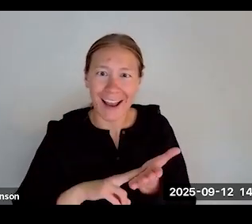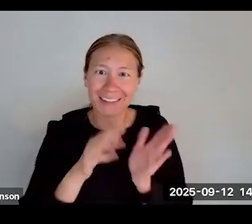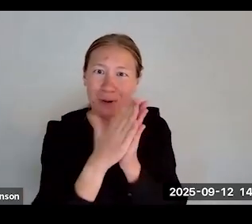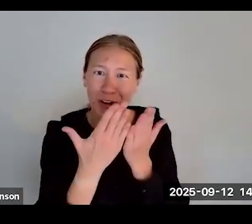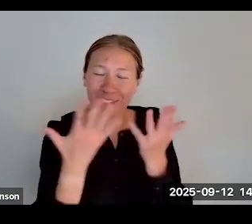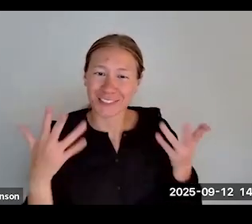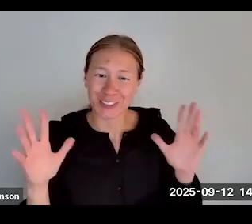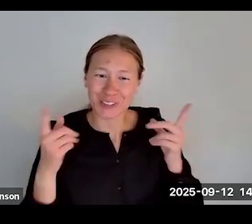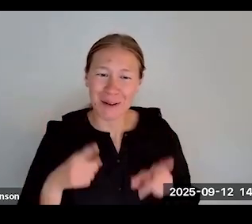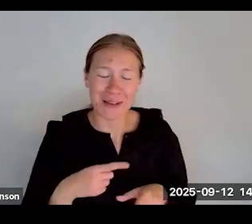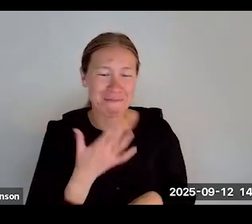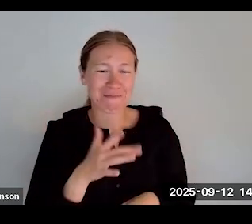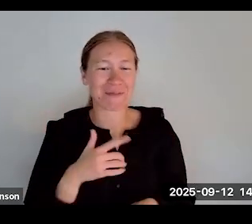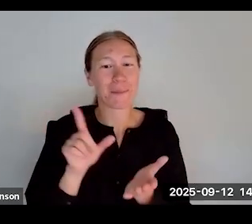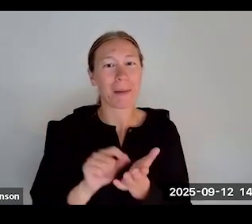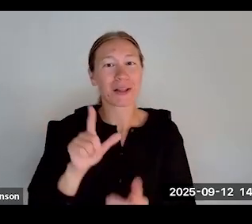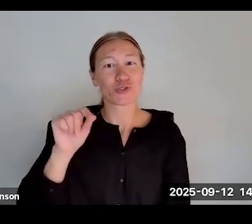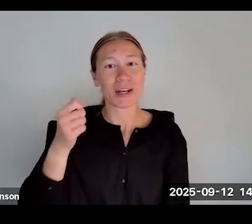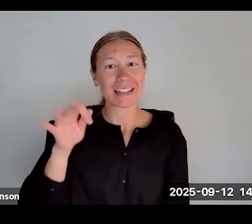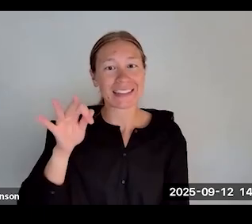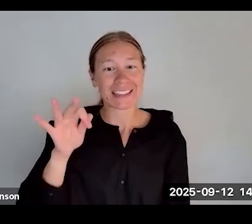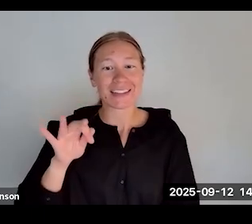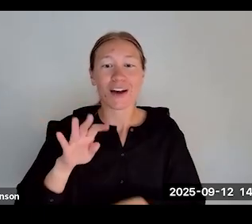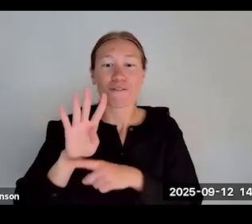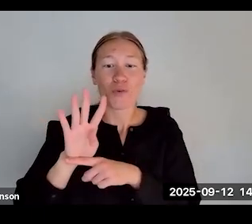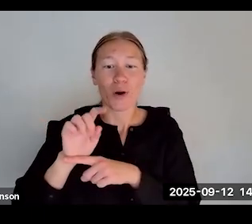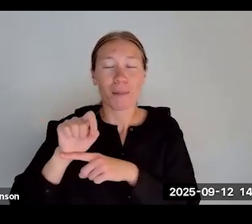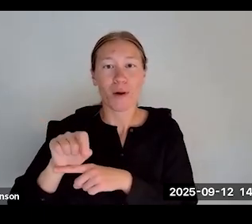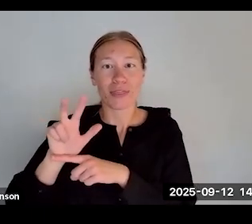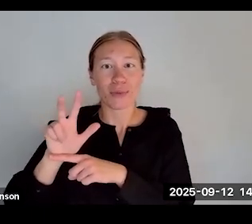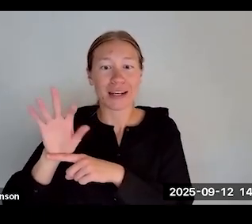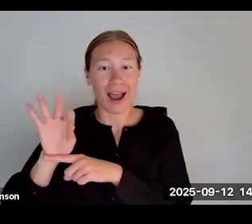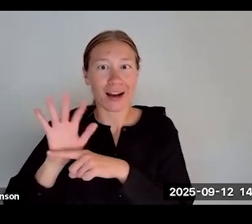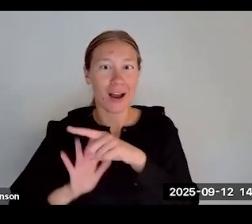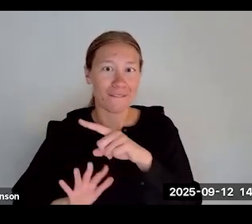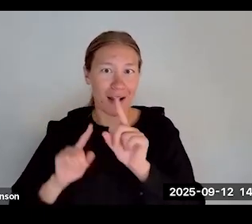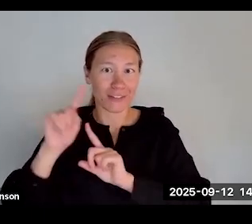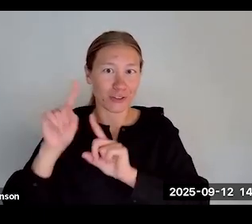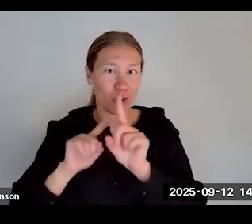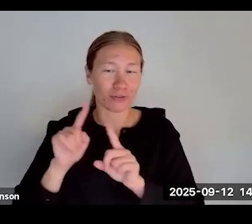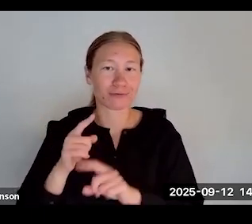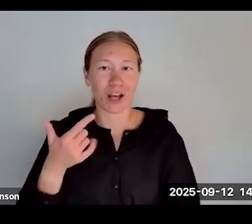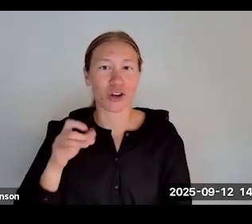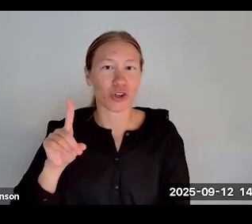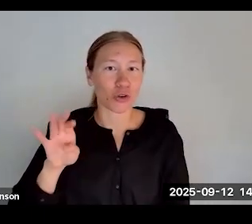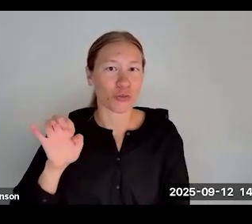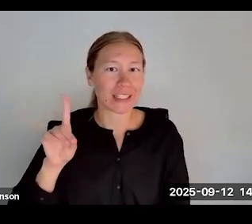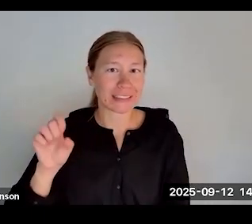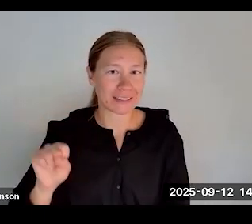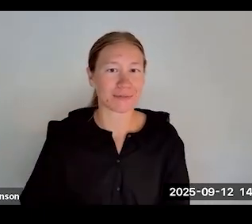published in 2019 and has a 4.39 star rating on Goodreads.